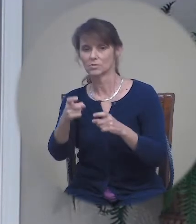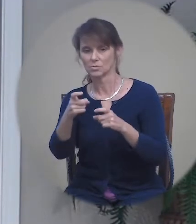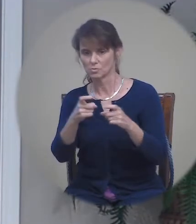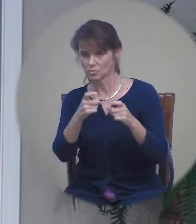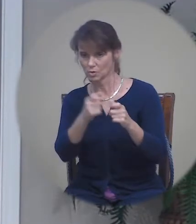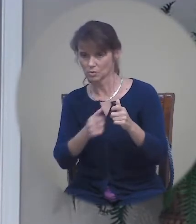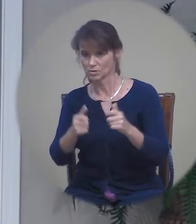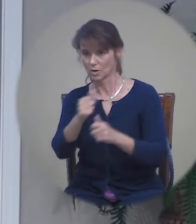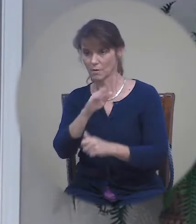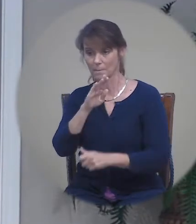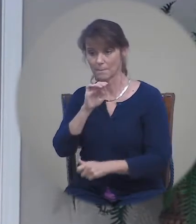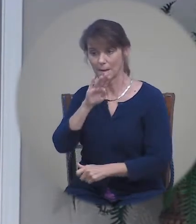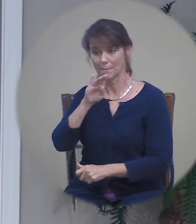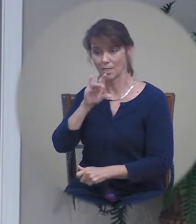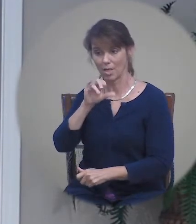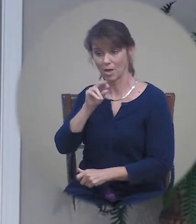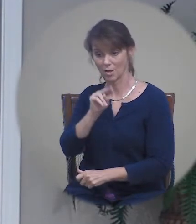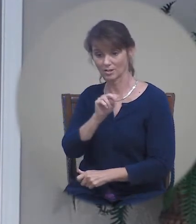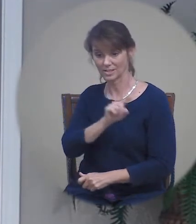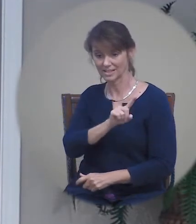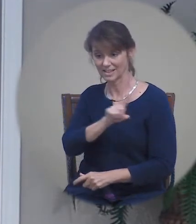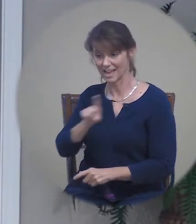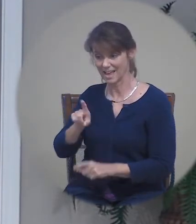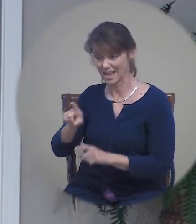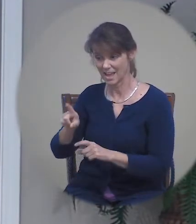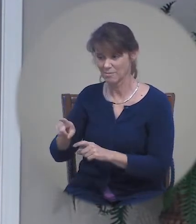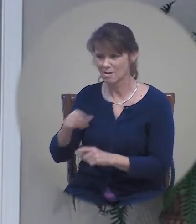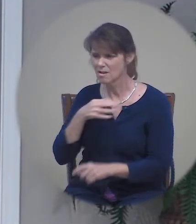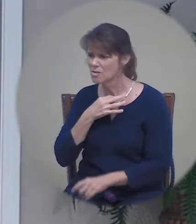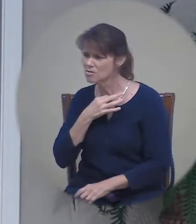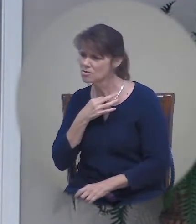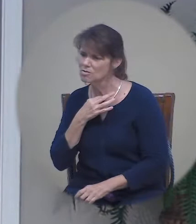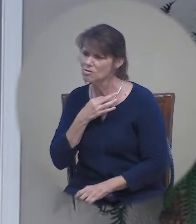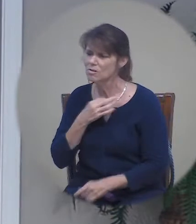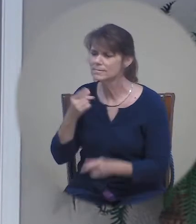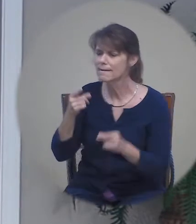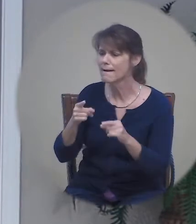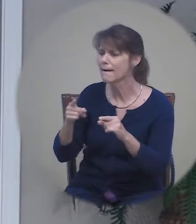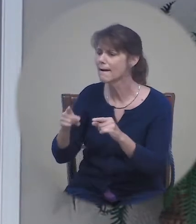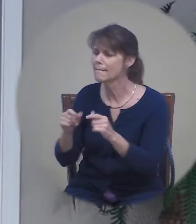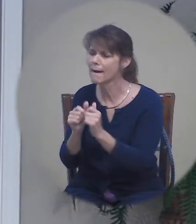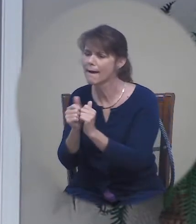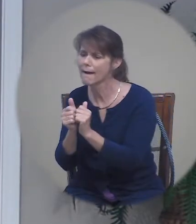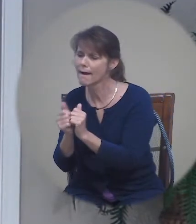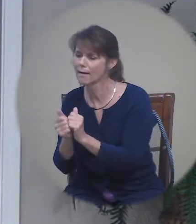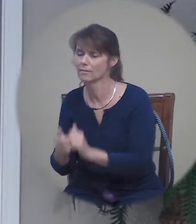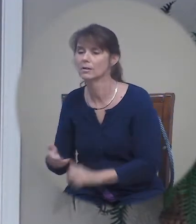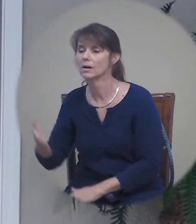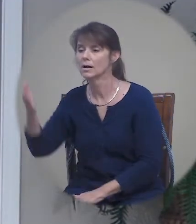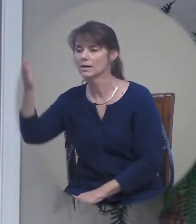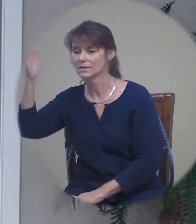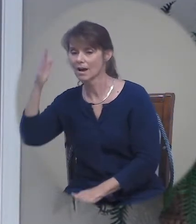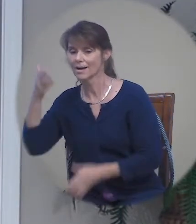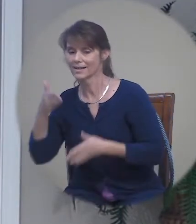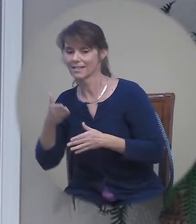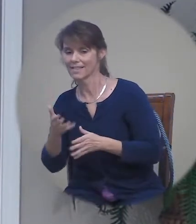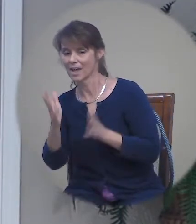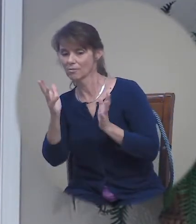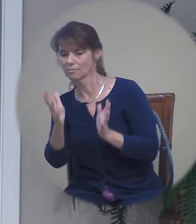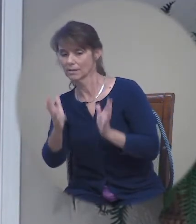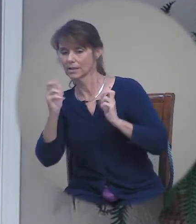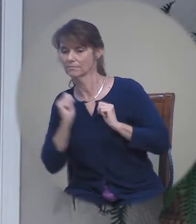Babylon, who sent to him to acquire the wonder that had happened in the land, God left him alone only to test